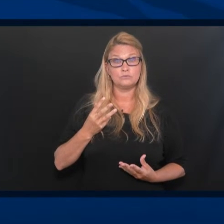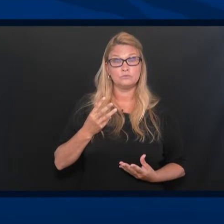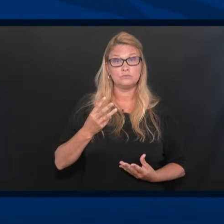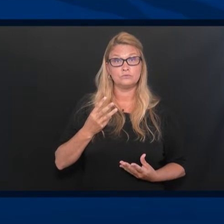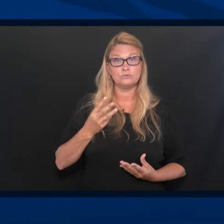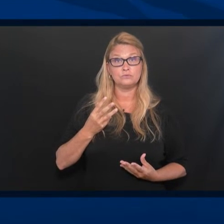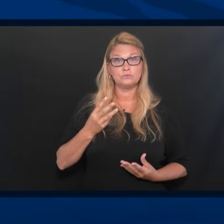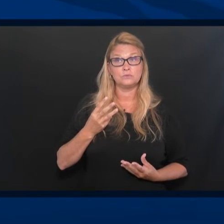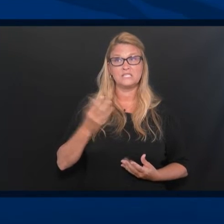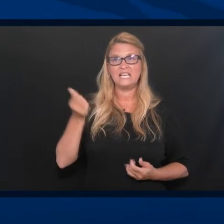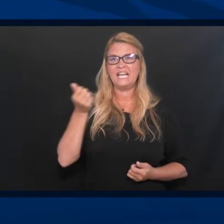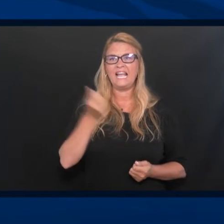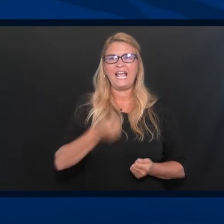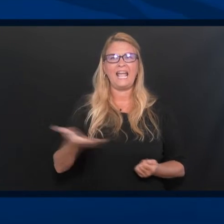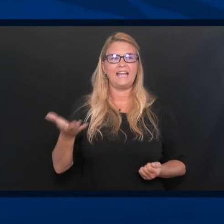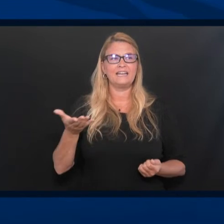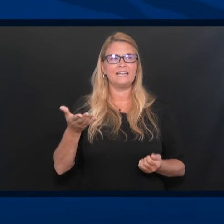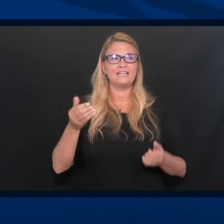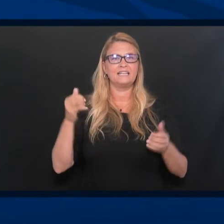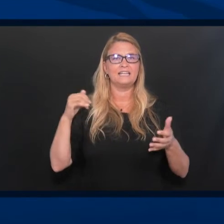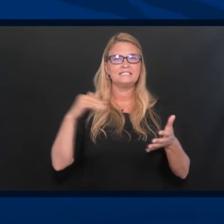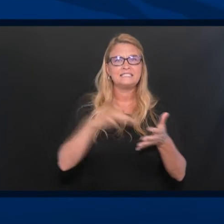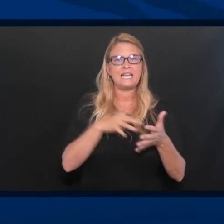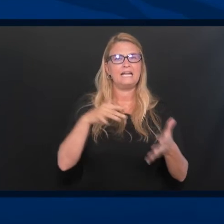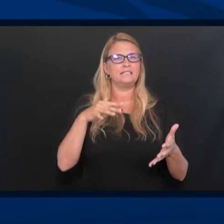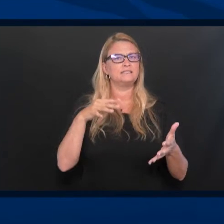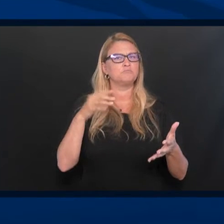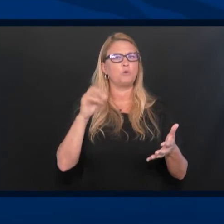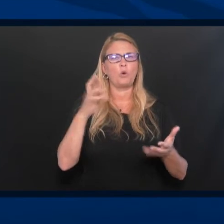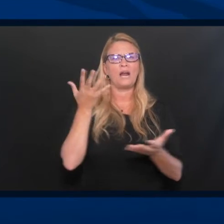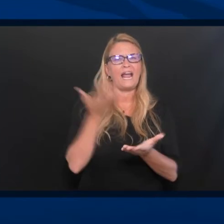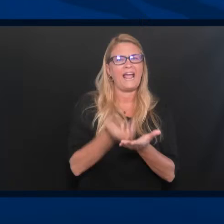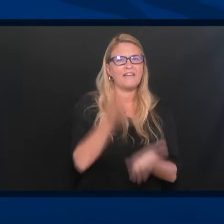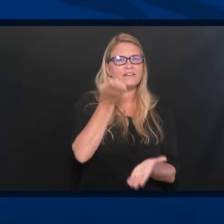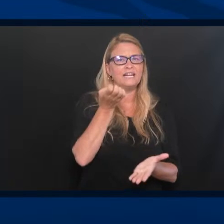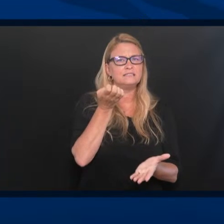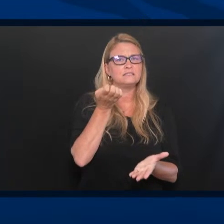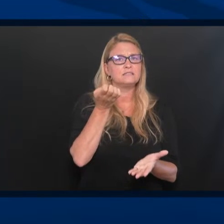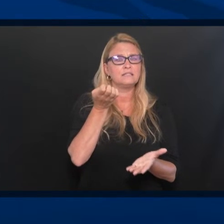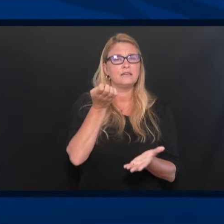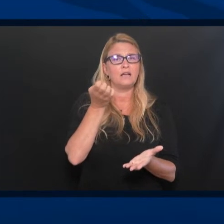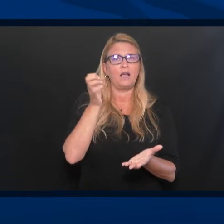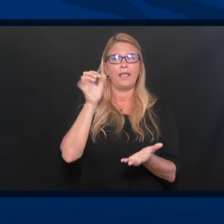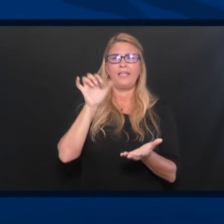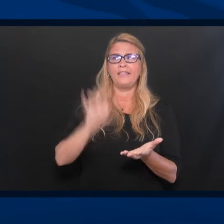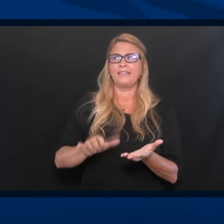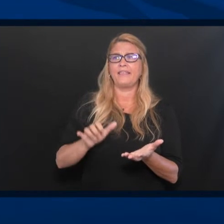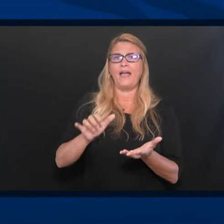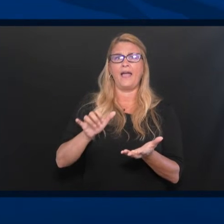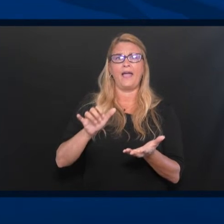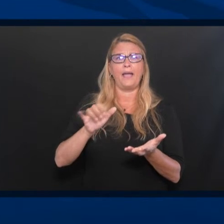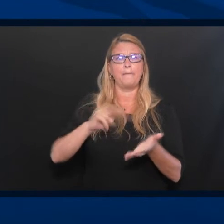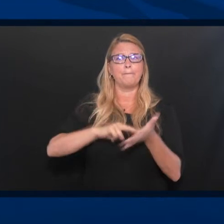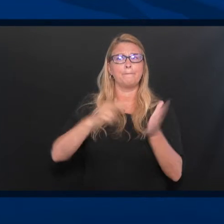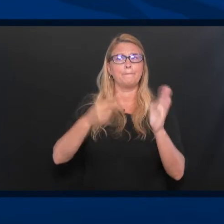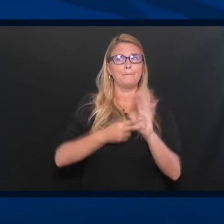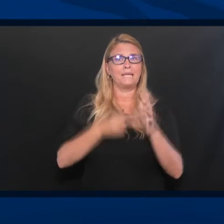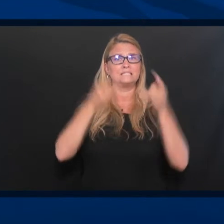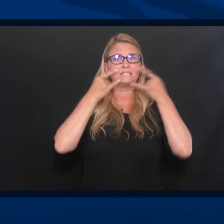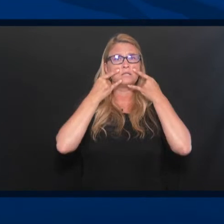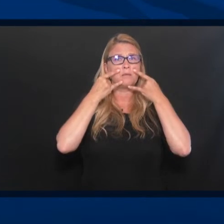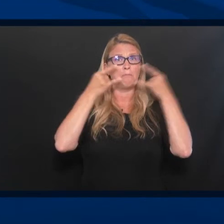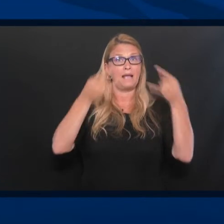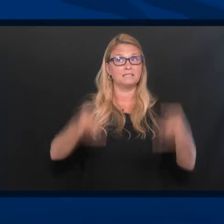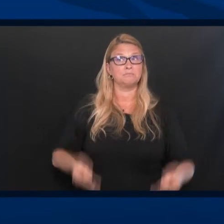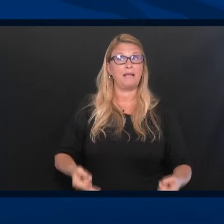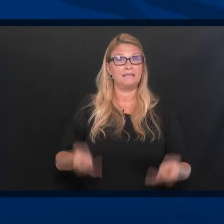any studies or other evidence out there that suggests that us getting rid of our mask mandate right